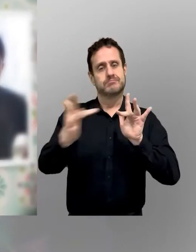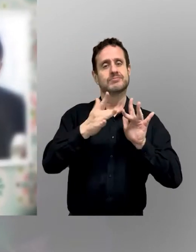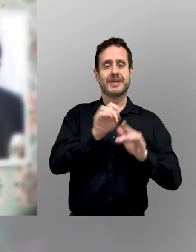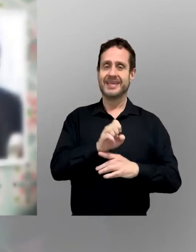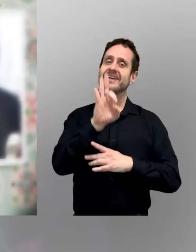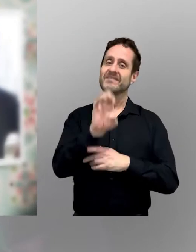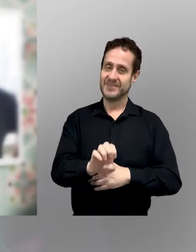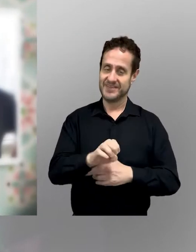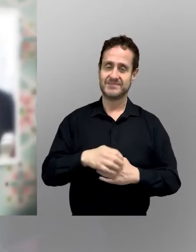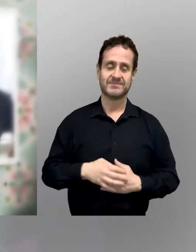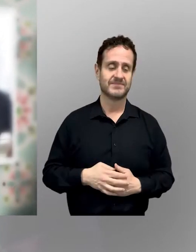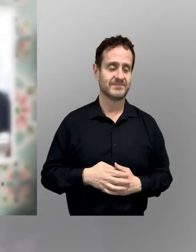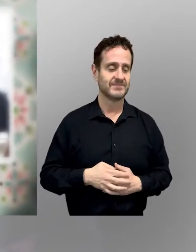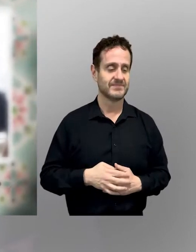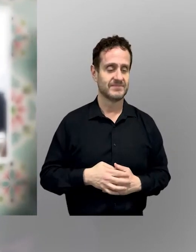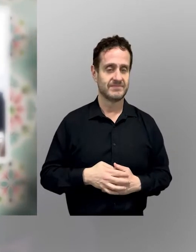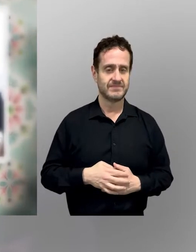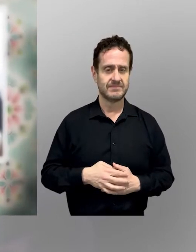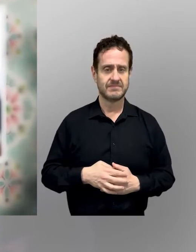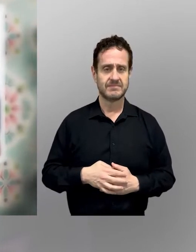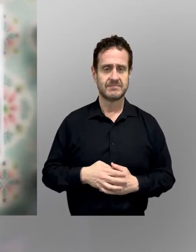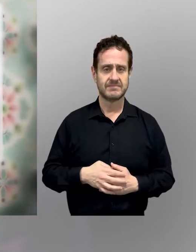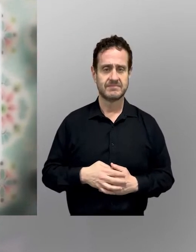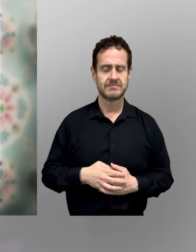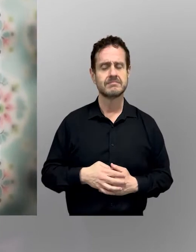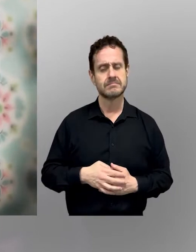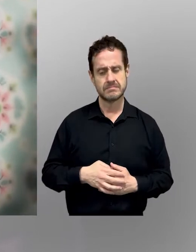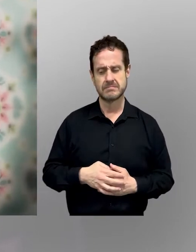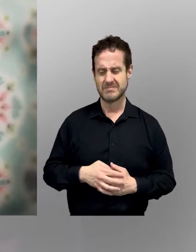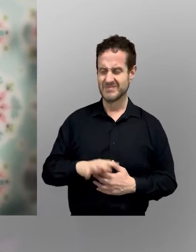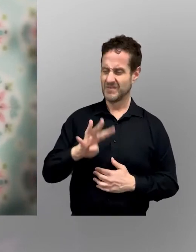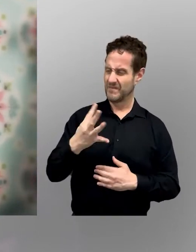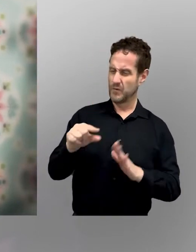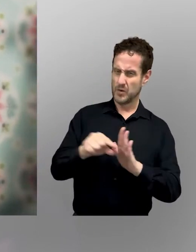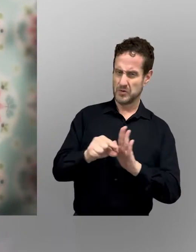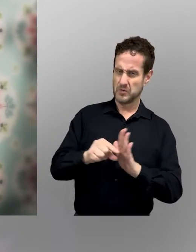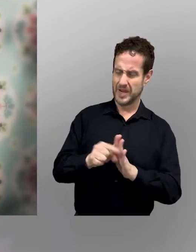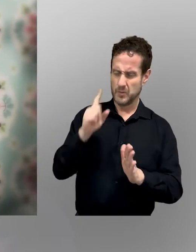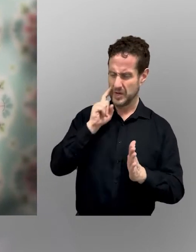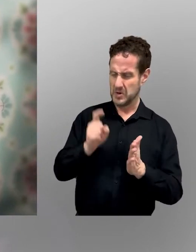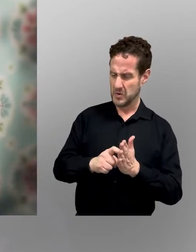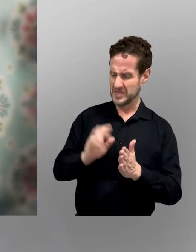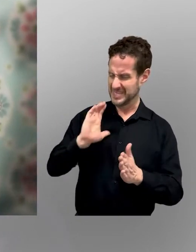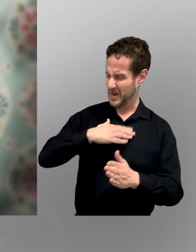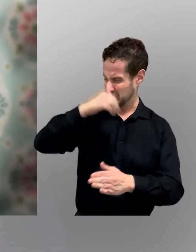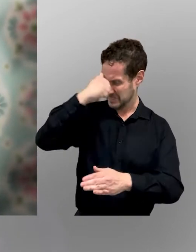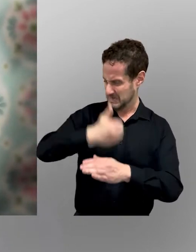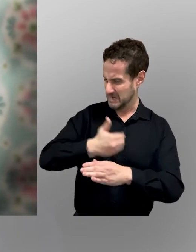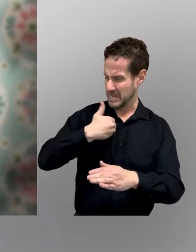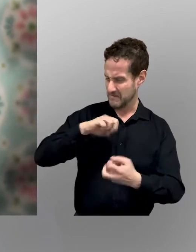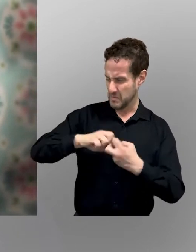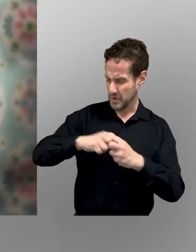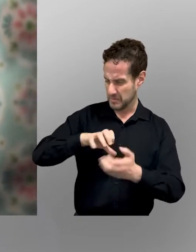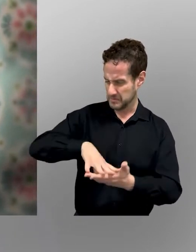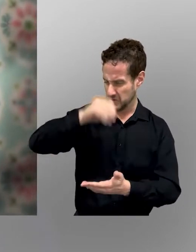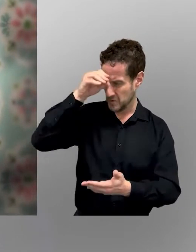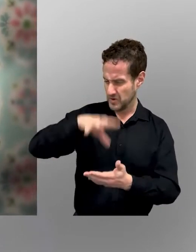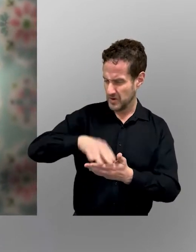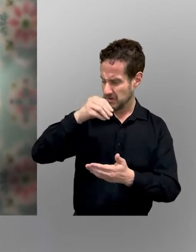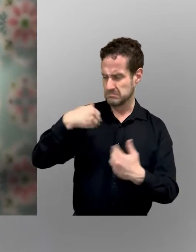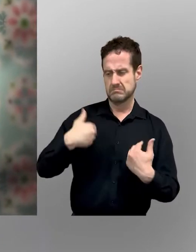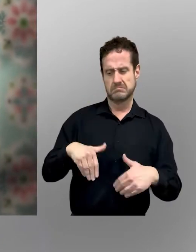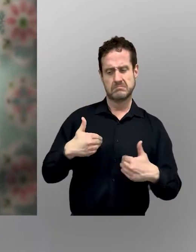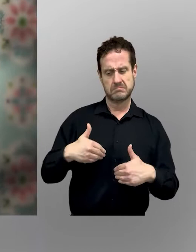Snapshots of Frank at different ages. His mother, Brenda, speaks. Well, since like 4th grade, we noticed it was an issue.